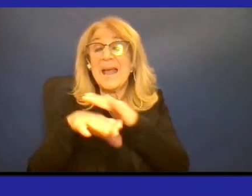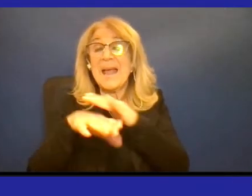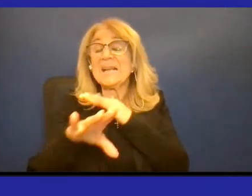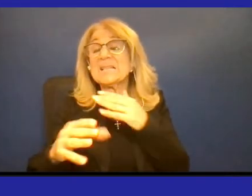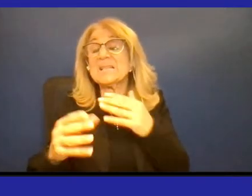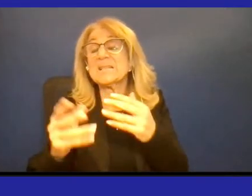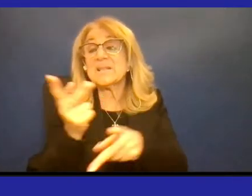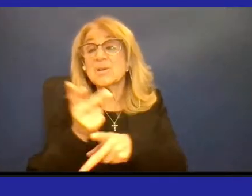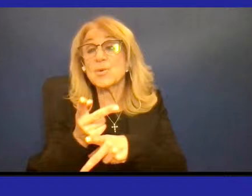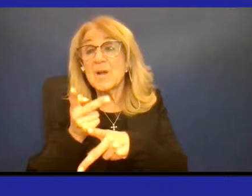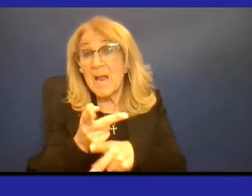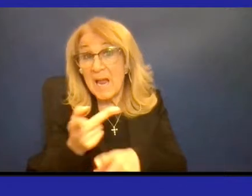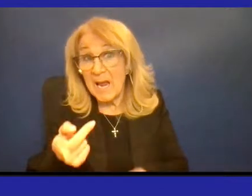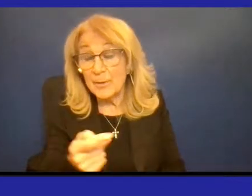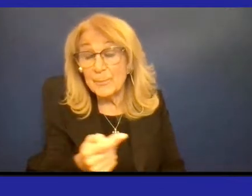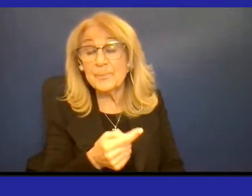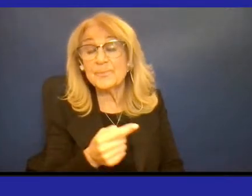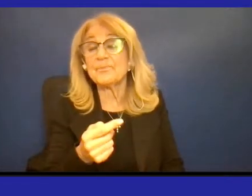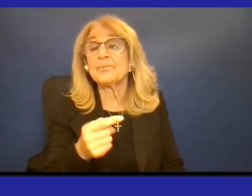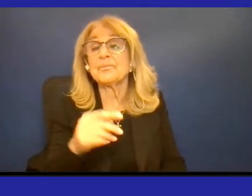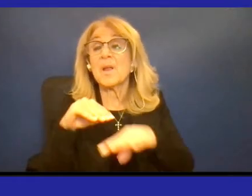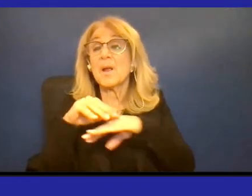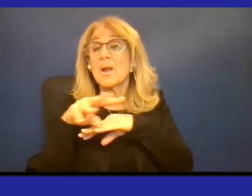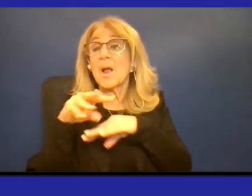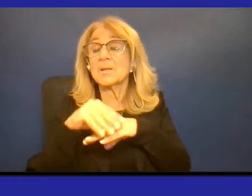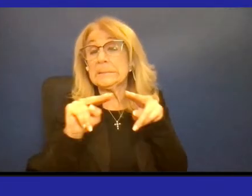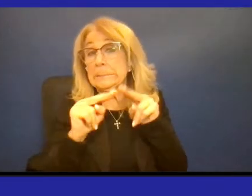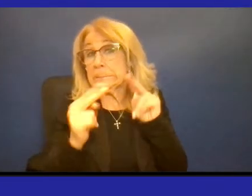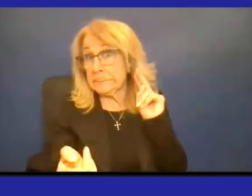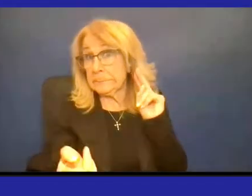of e-consults dropped a little bit,